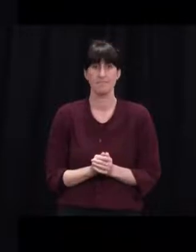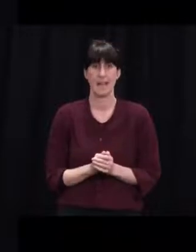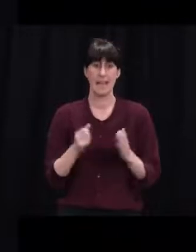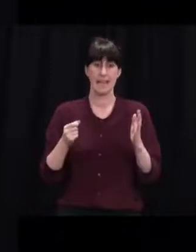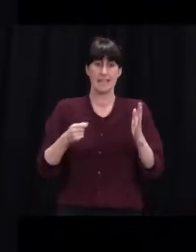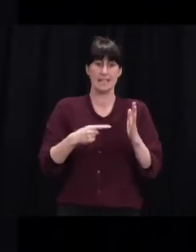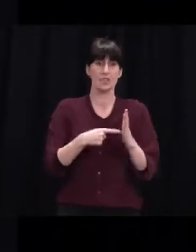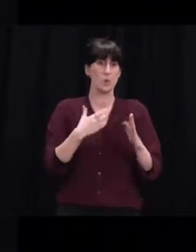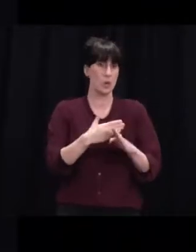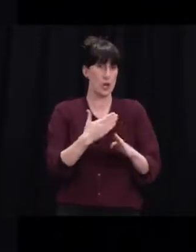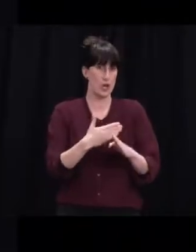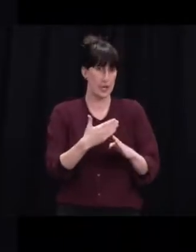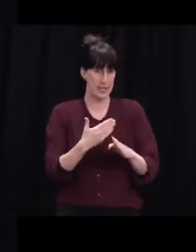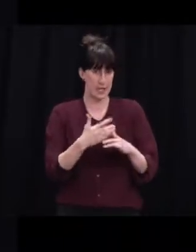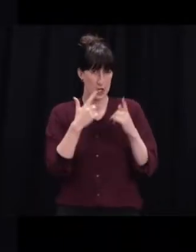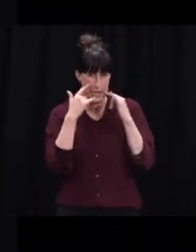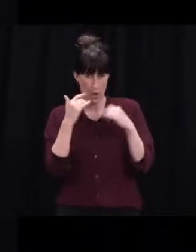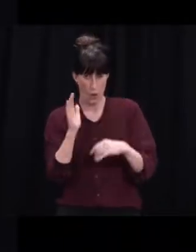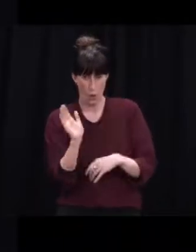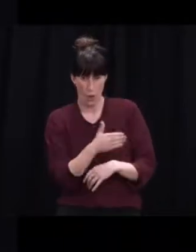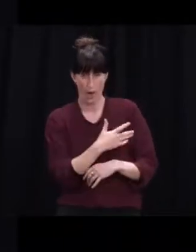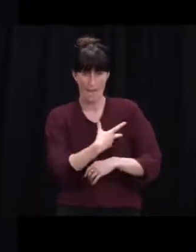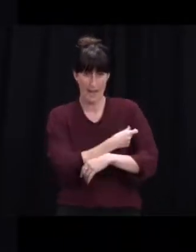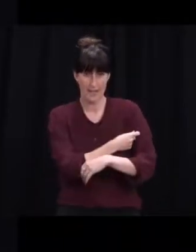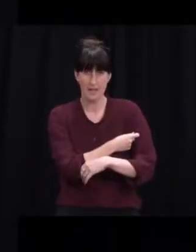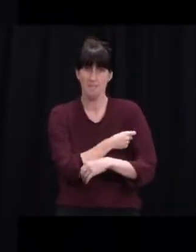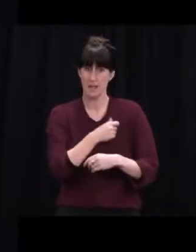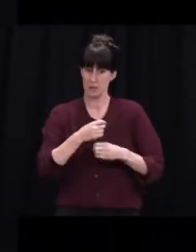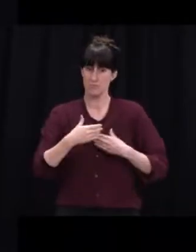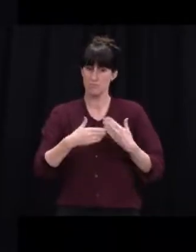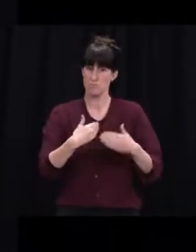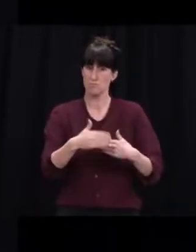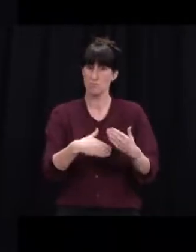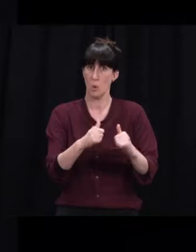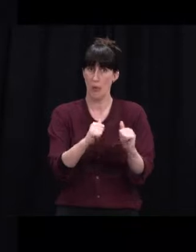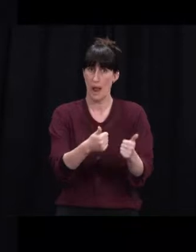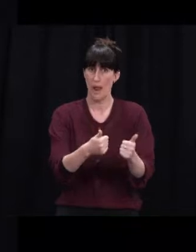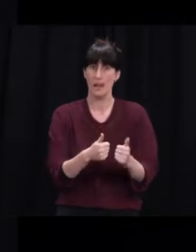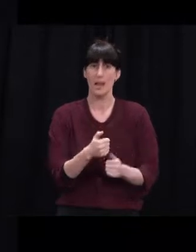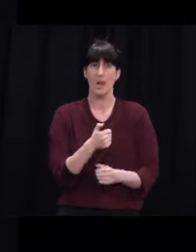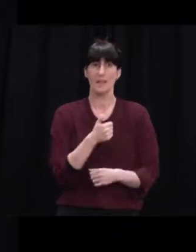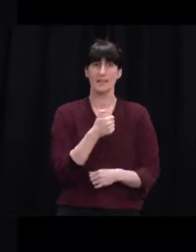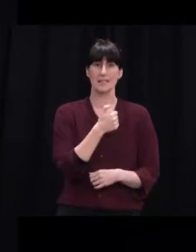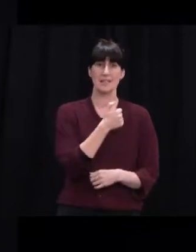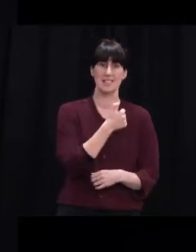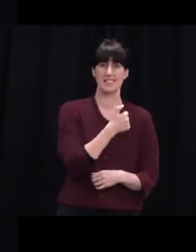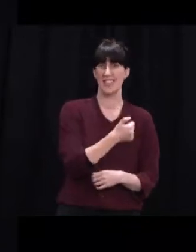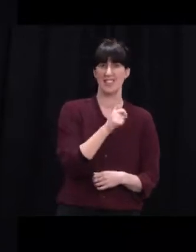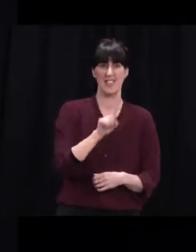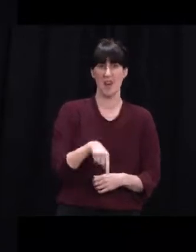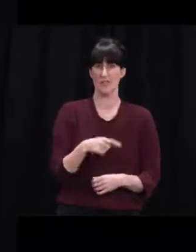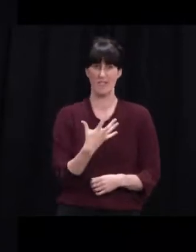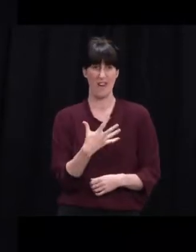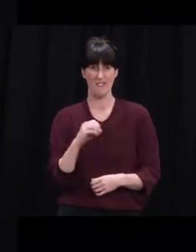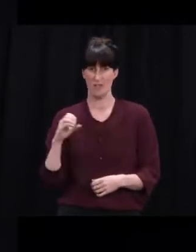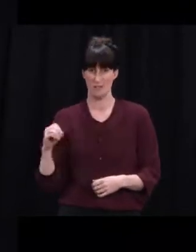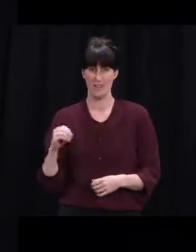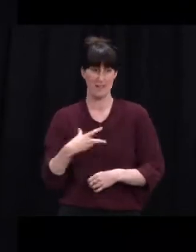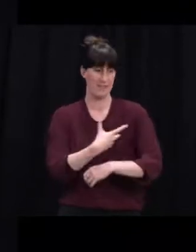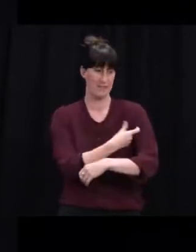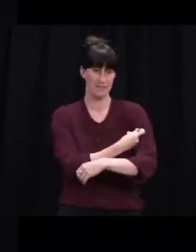for anybody in New Zealand. Our specific drive to ensure essential workers are vaccinated is also tracking well.